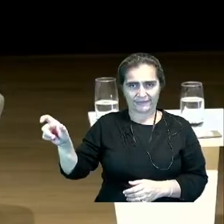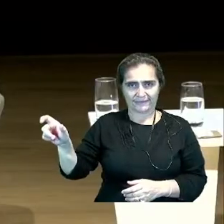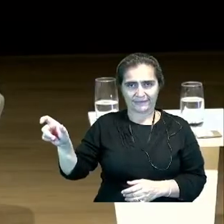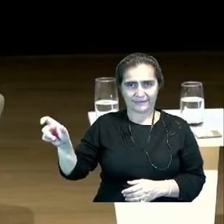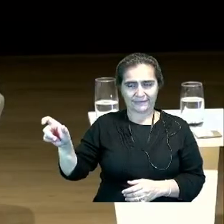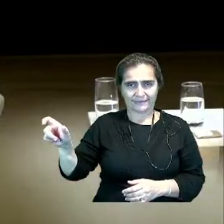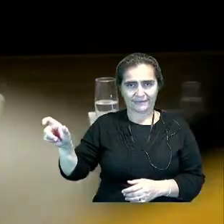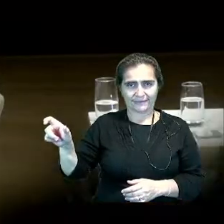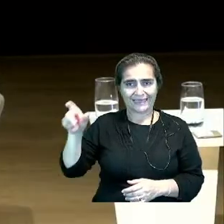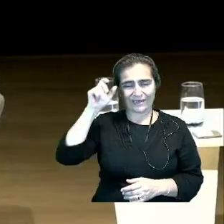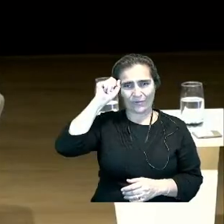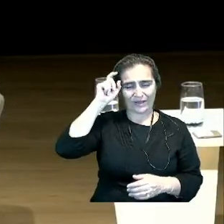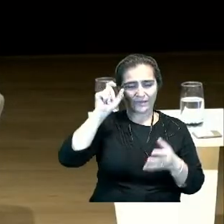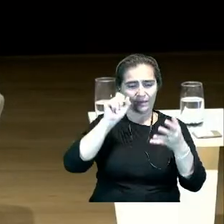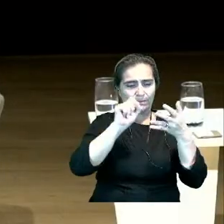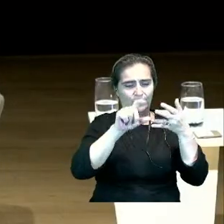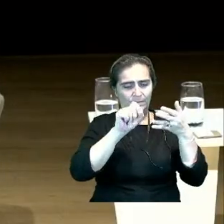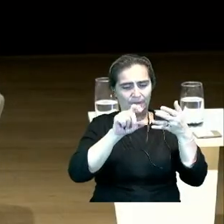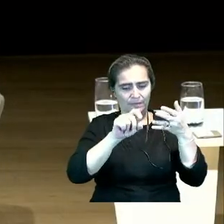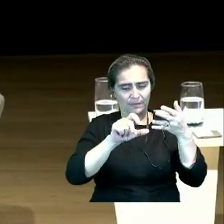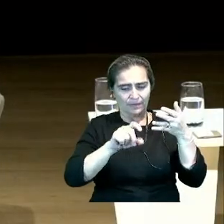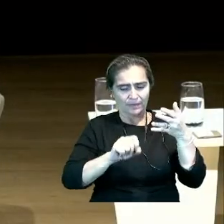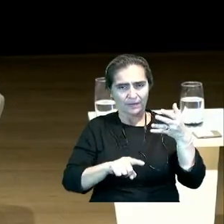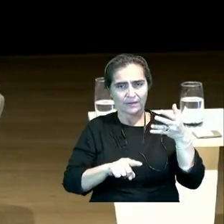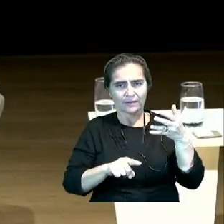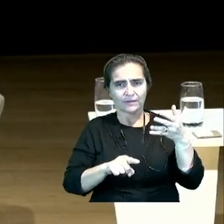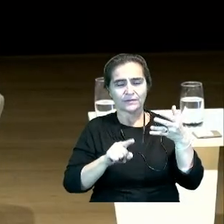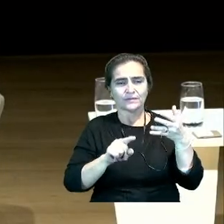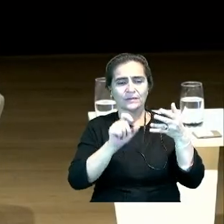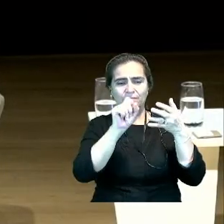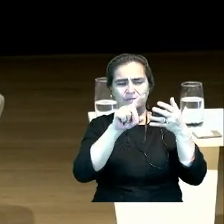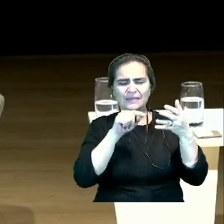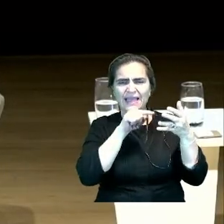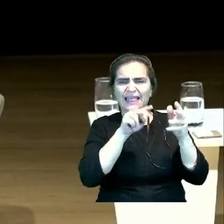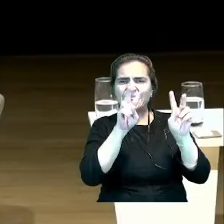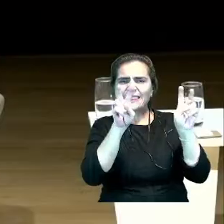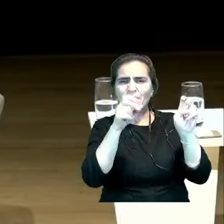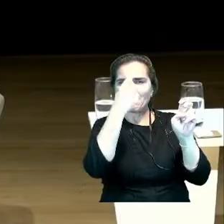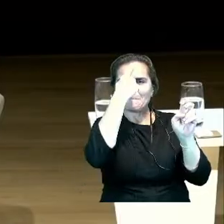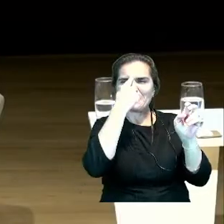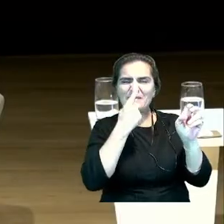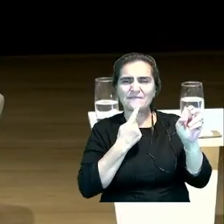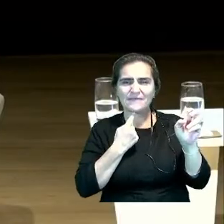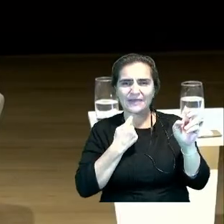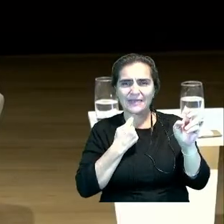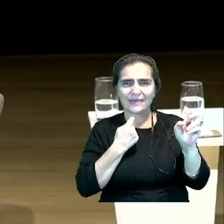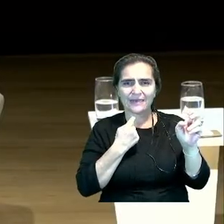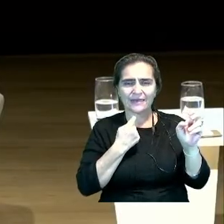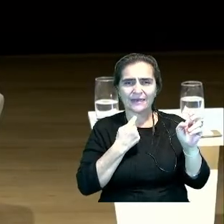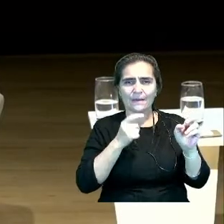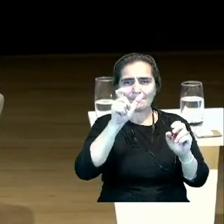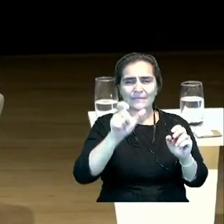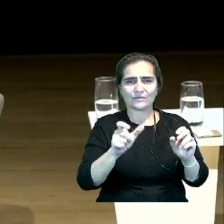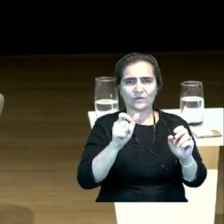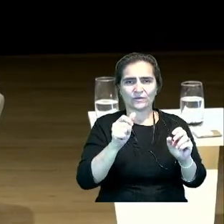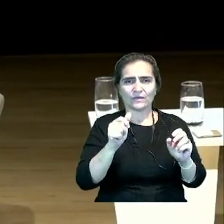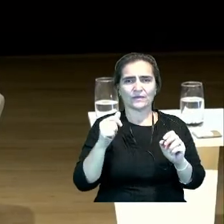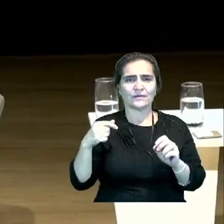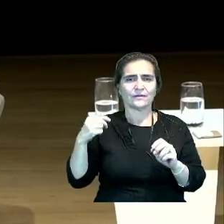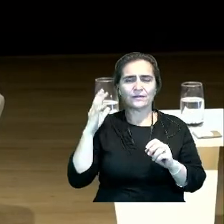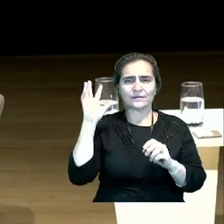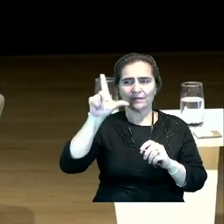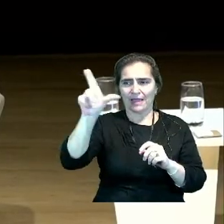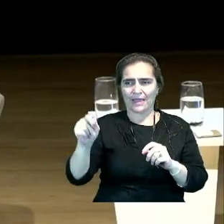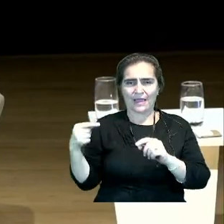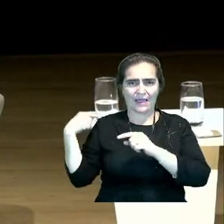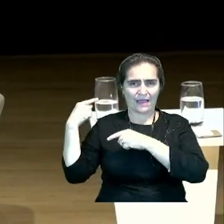answered a survey from the first study about the Afro entrepreneur profile in Latin America. And on behalf of